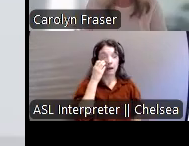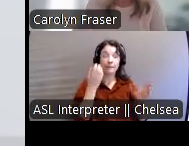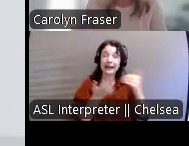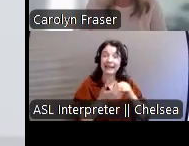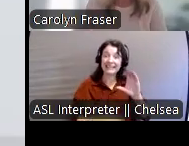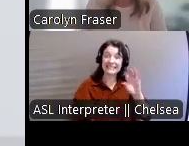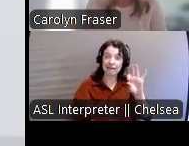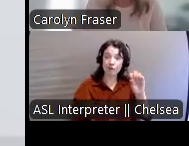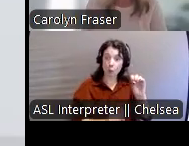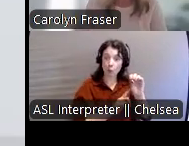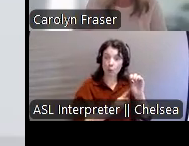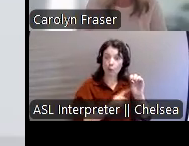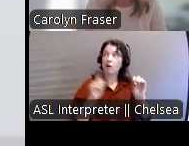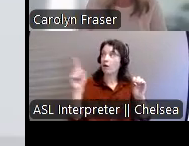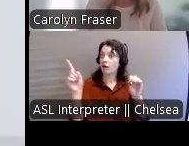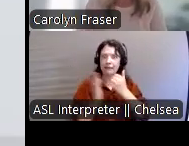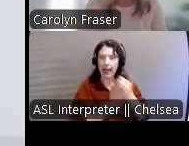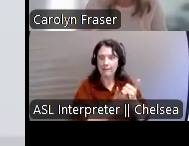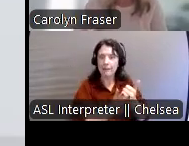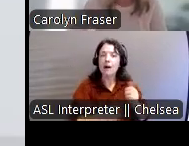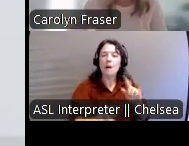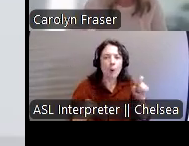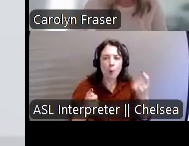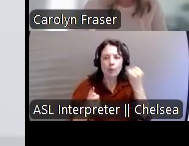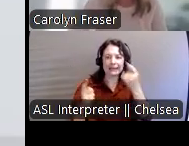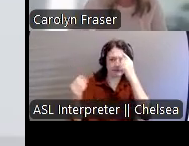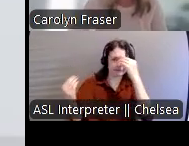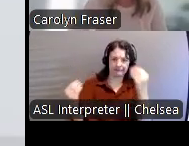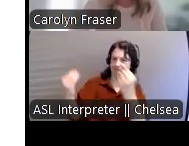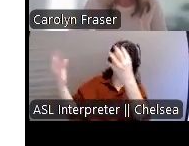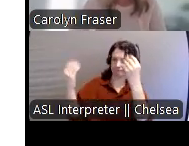only as good as the information that is shared with them. So remember that.